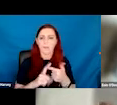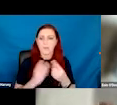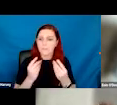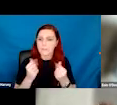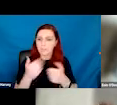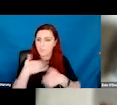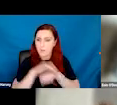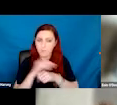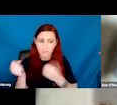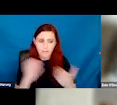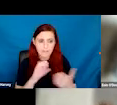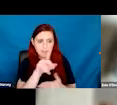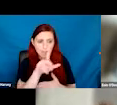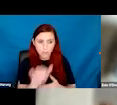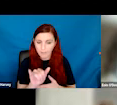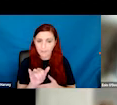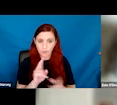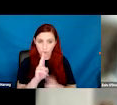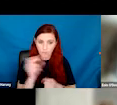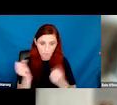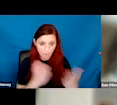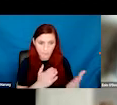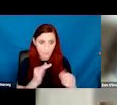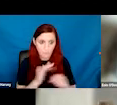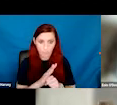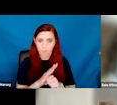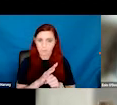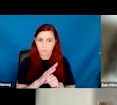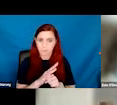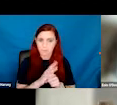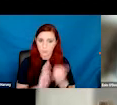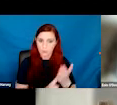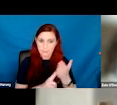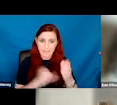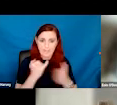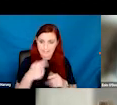provided, they should be provided for people for access and use within an extension.